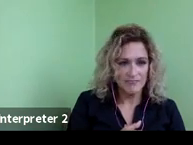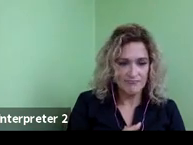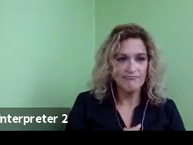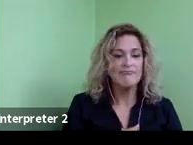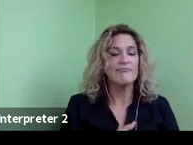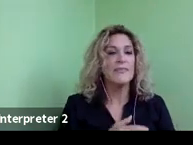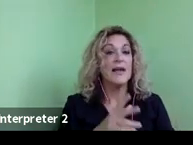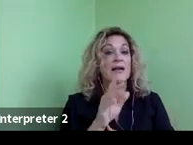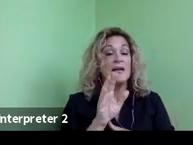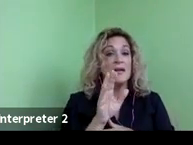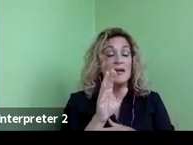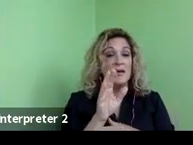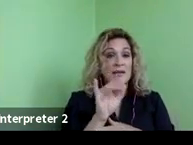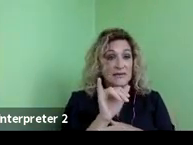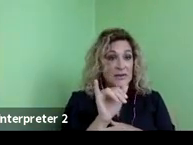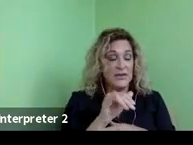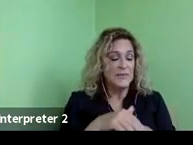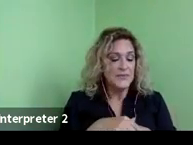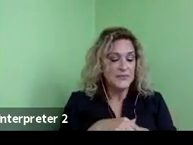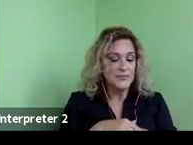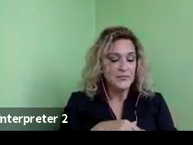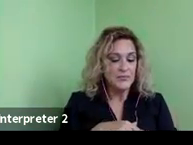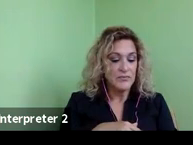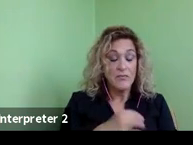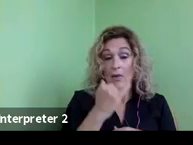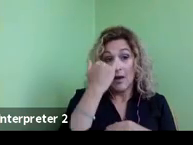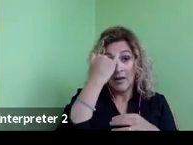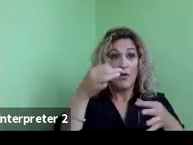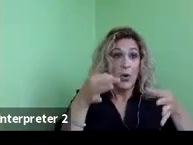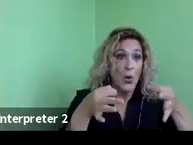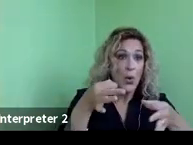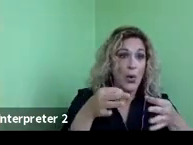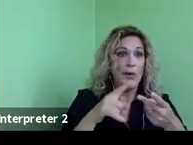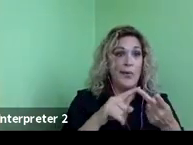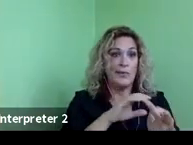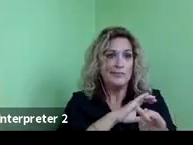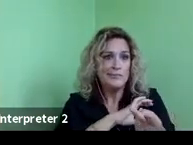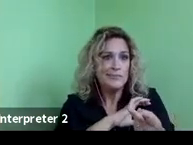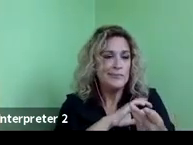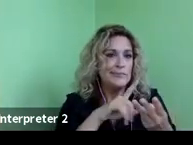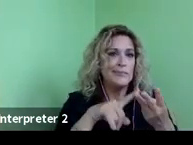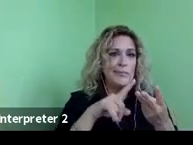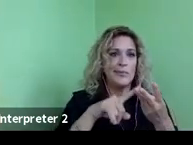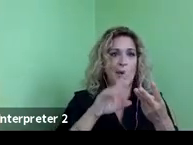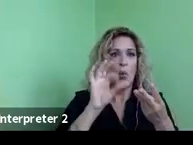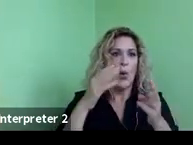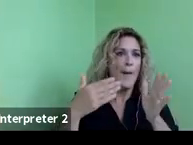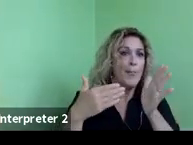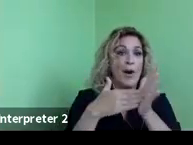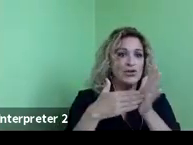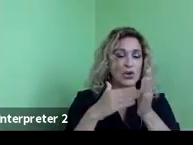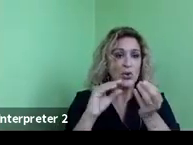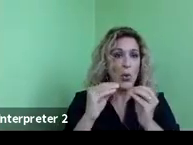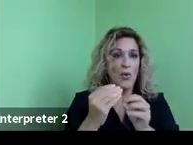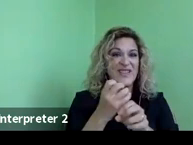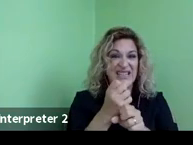Similarly, and this is if a court or a law enforcement agency or a prosecutor's office receives VAWA